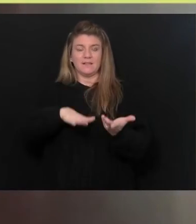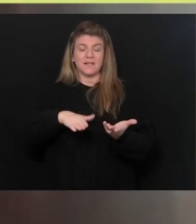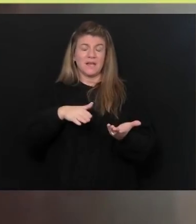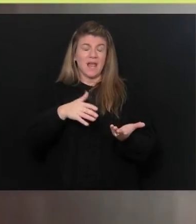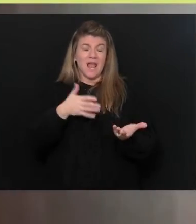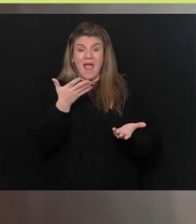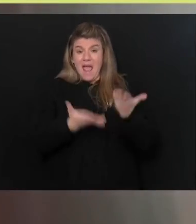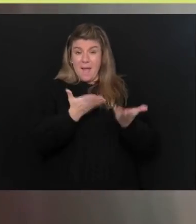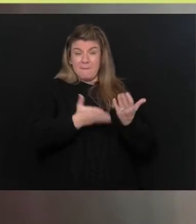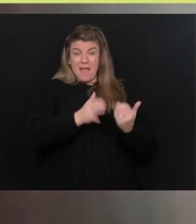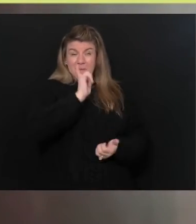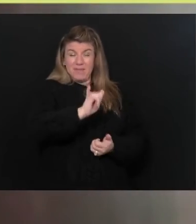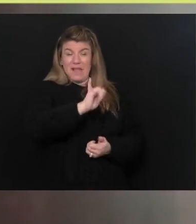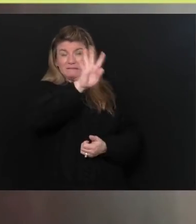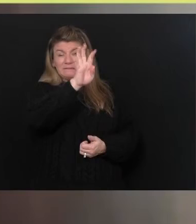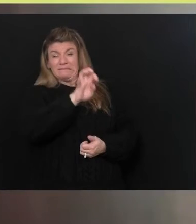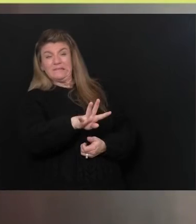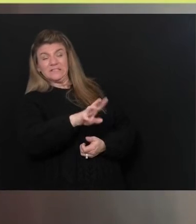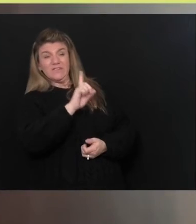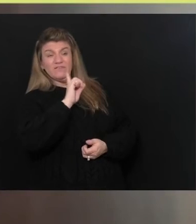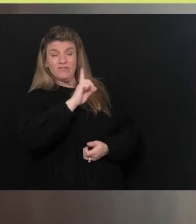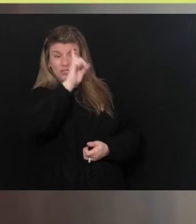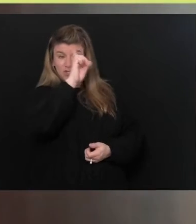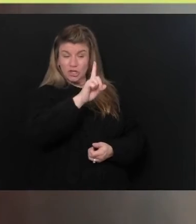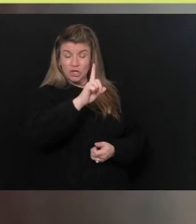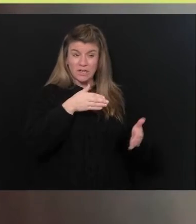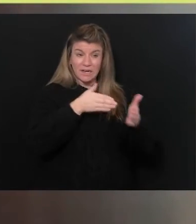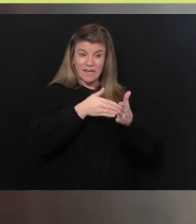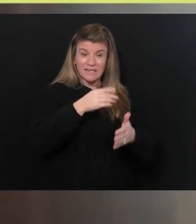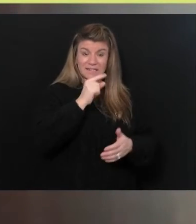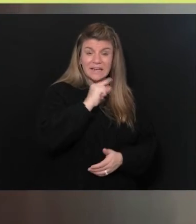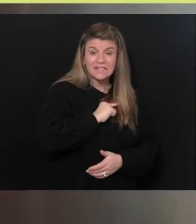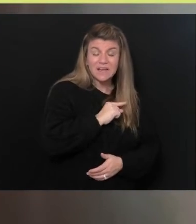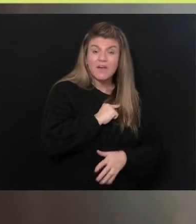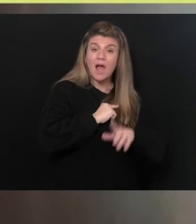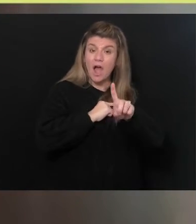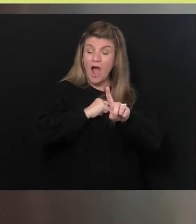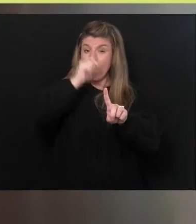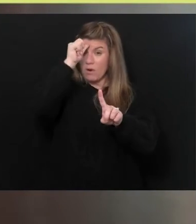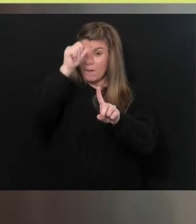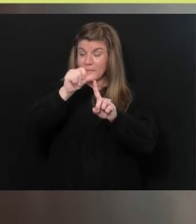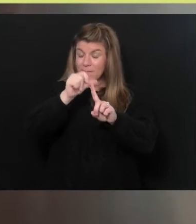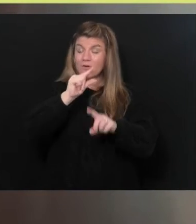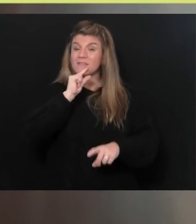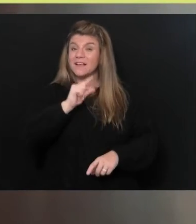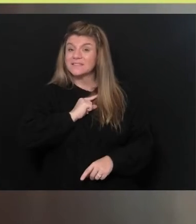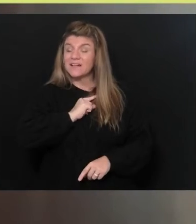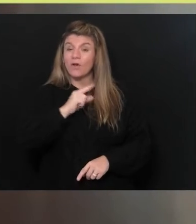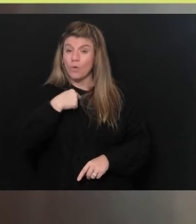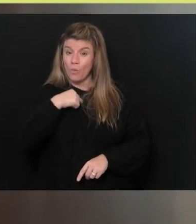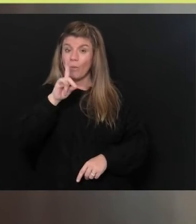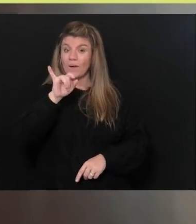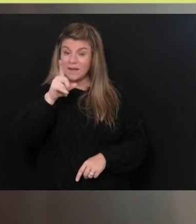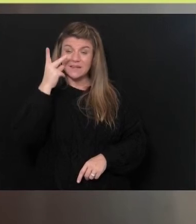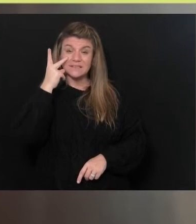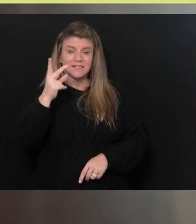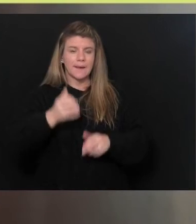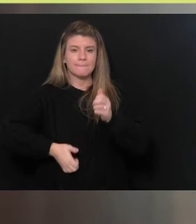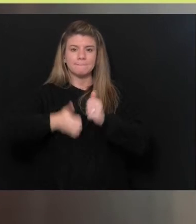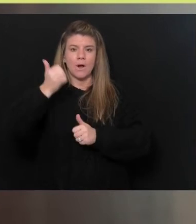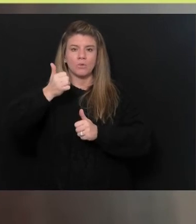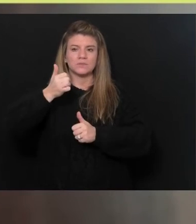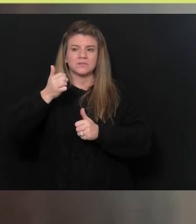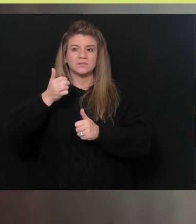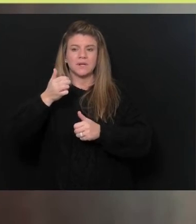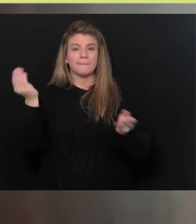wave is crested a little bit from the Thanksgiving break. And remember, the Thanksgiving breaks where we saw the most mobility based on